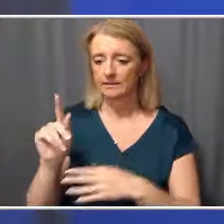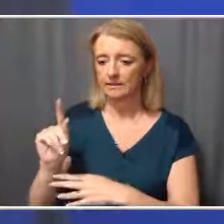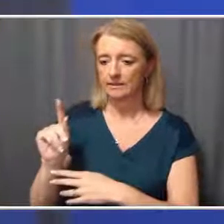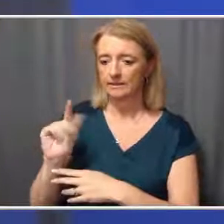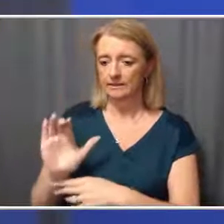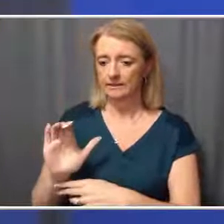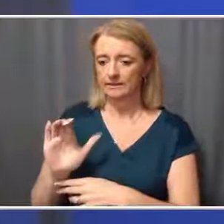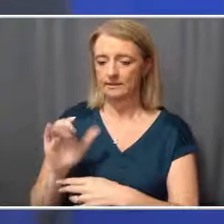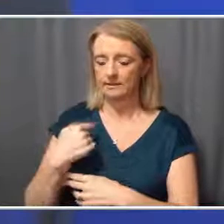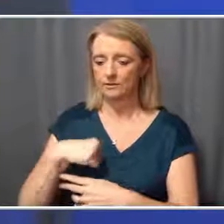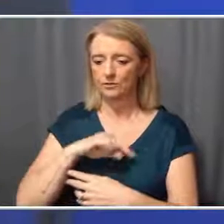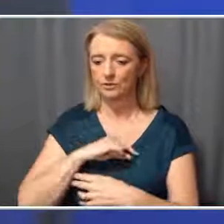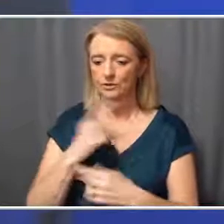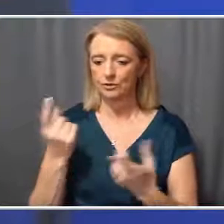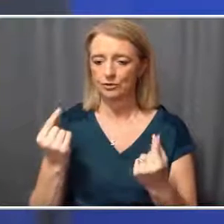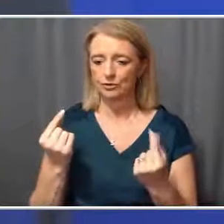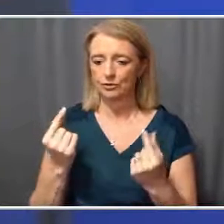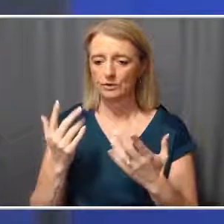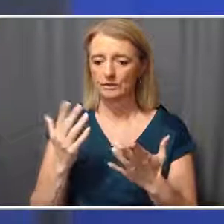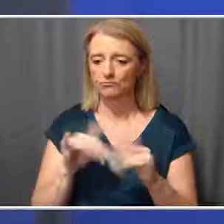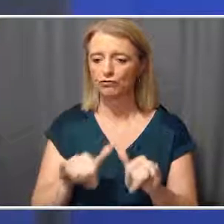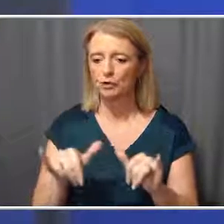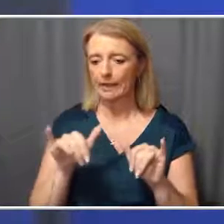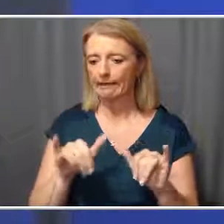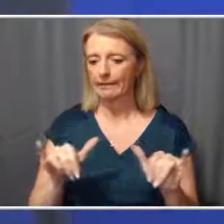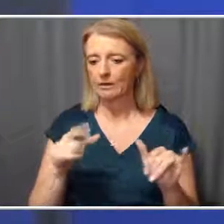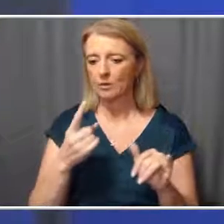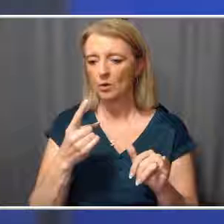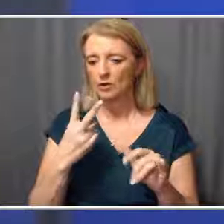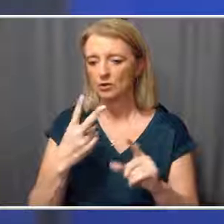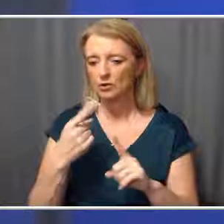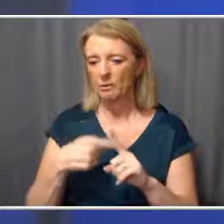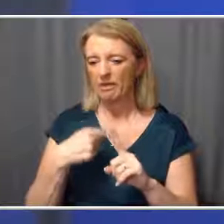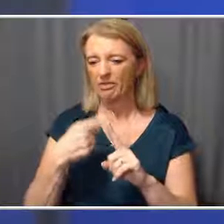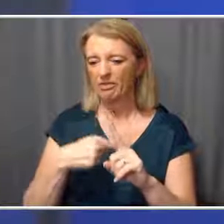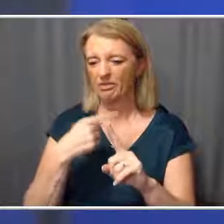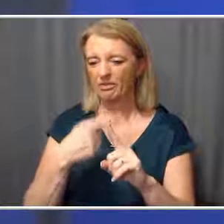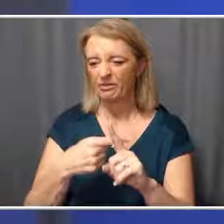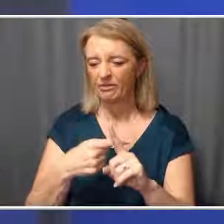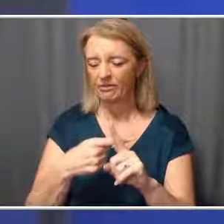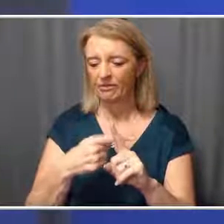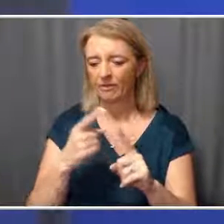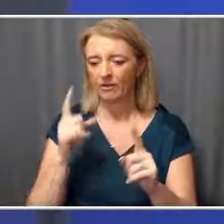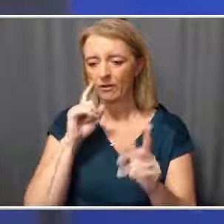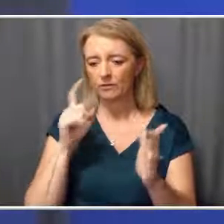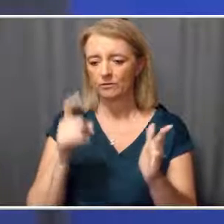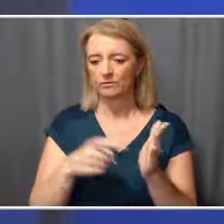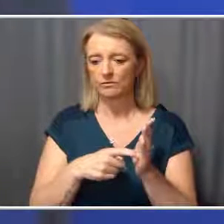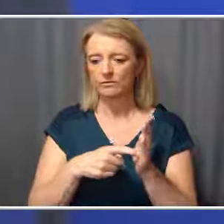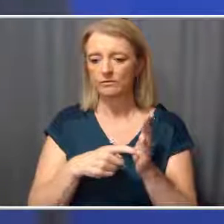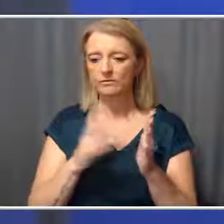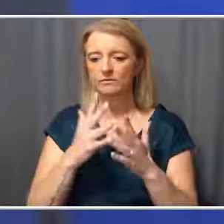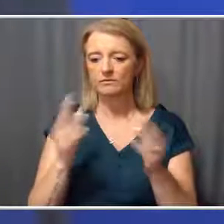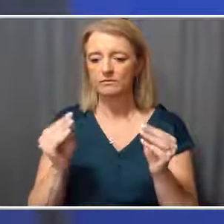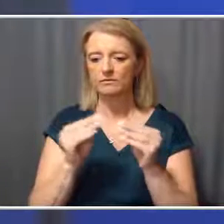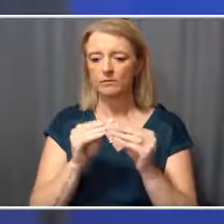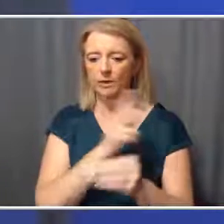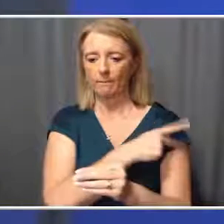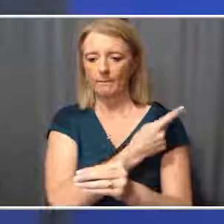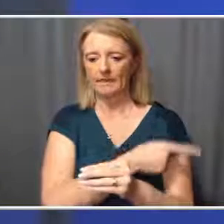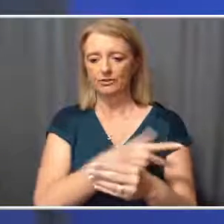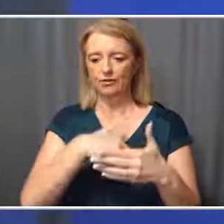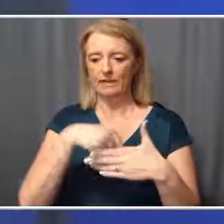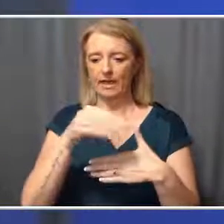and they wanted to stay home. Right. Now, clearly this is a procedure that is not to treat headaches, it's to treat migraines. And